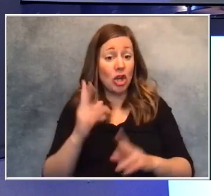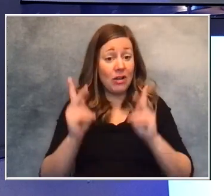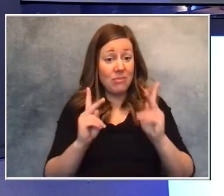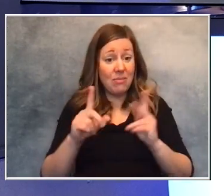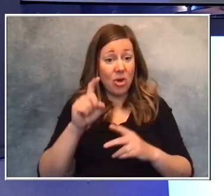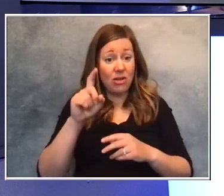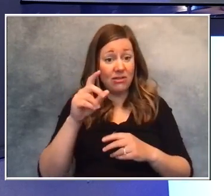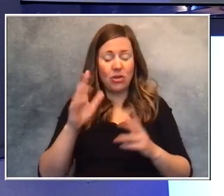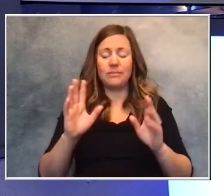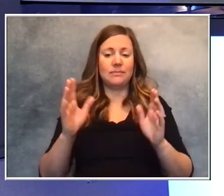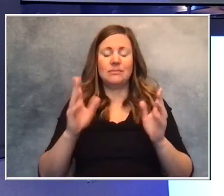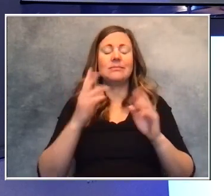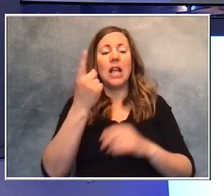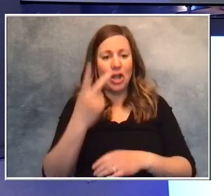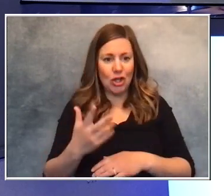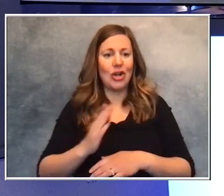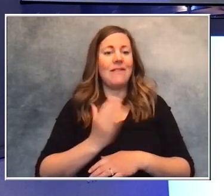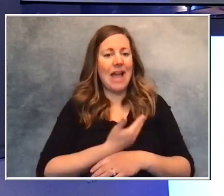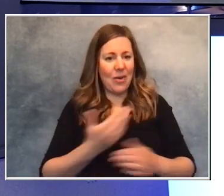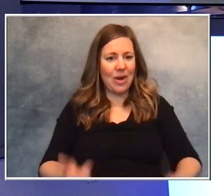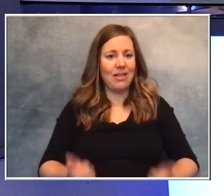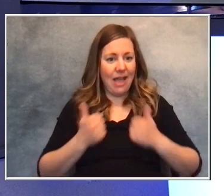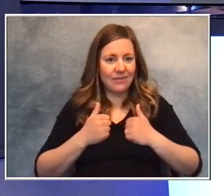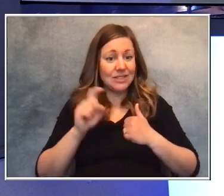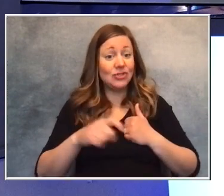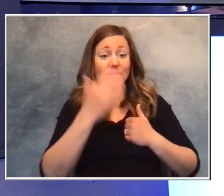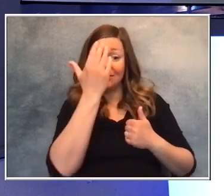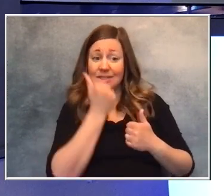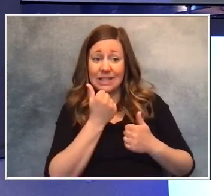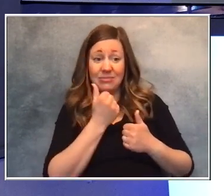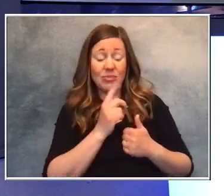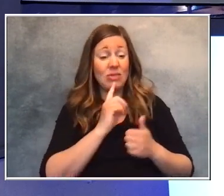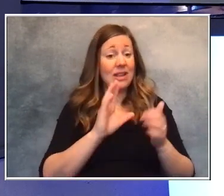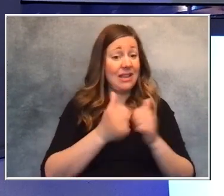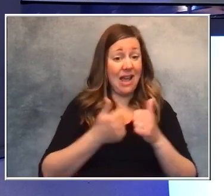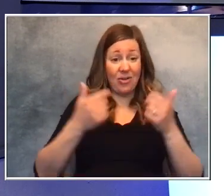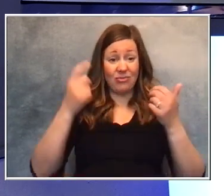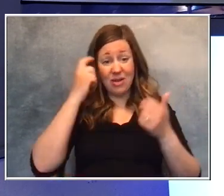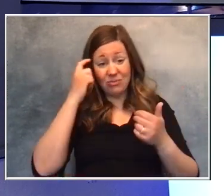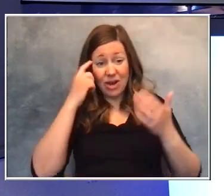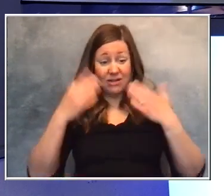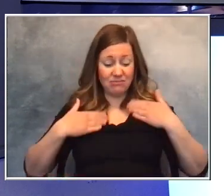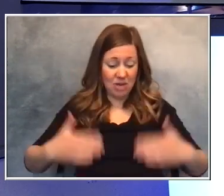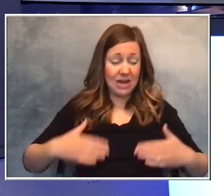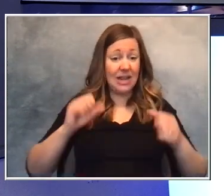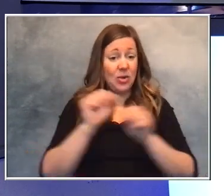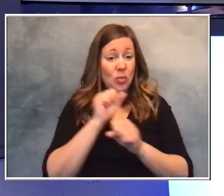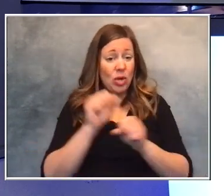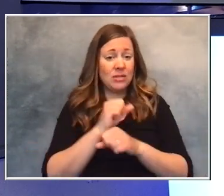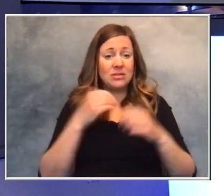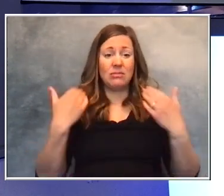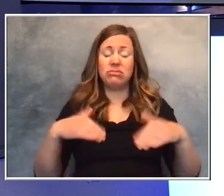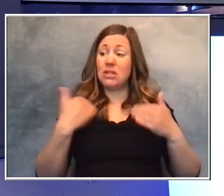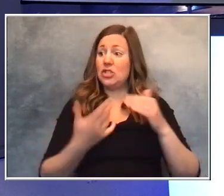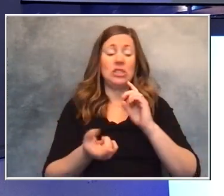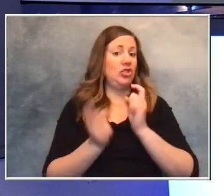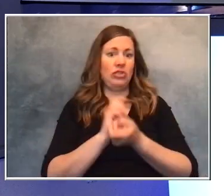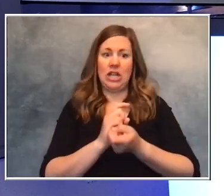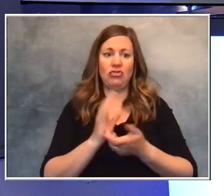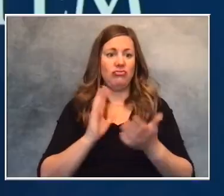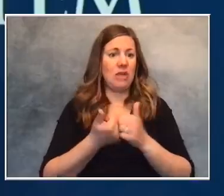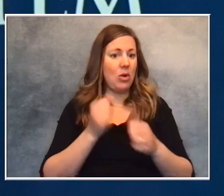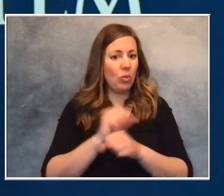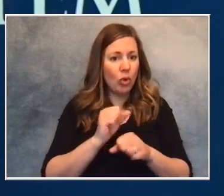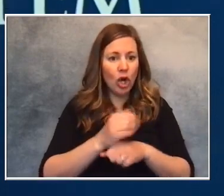our brain works at night when we're asleep is remarkable. Because it just changes how it works. It